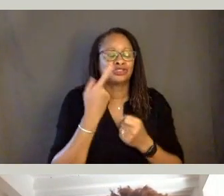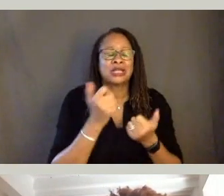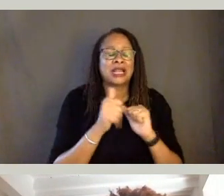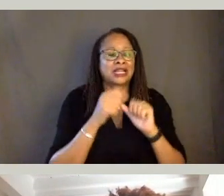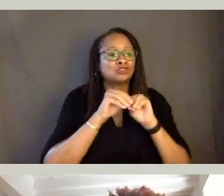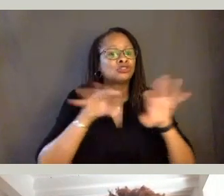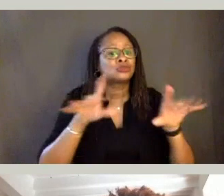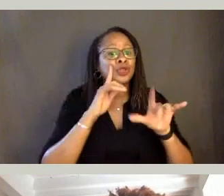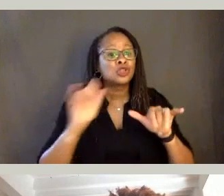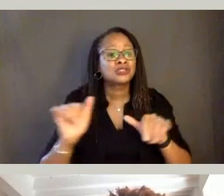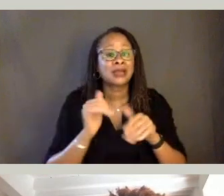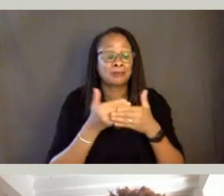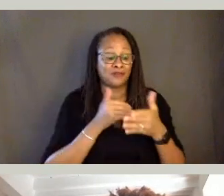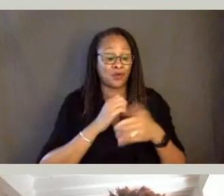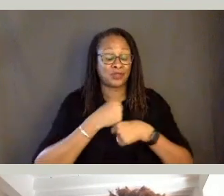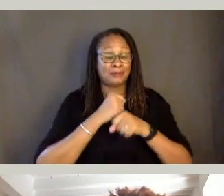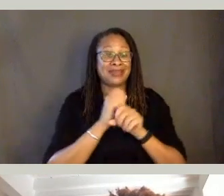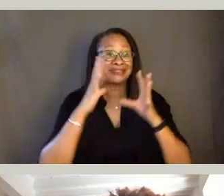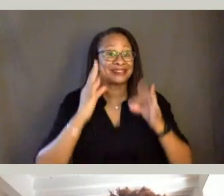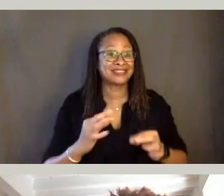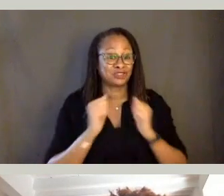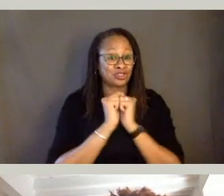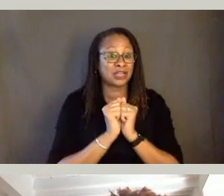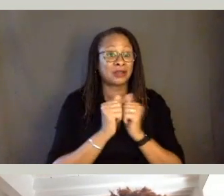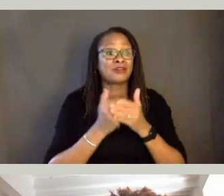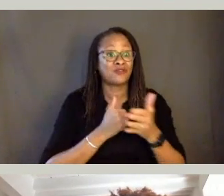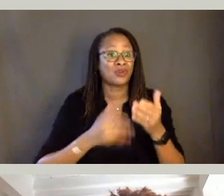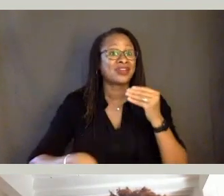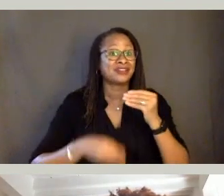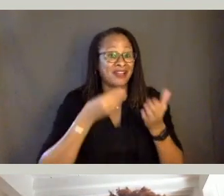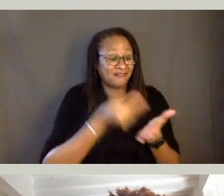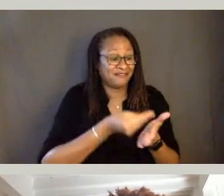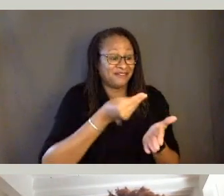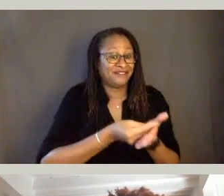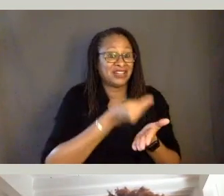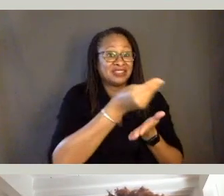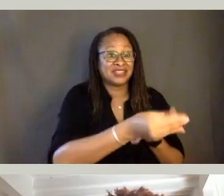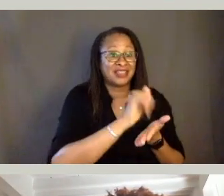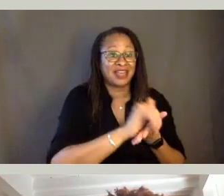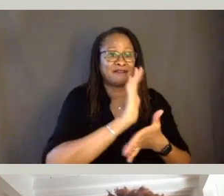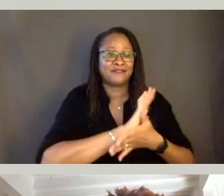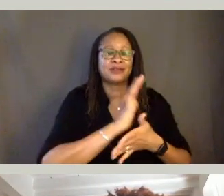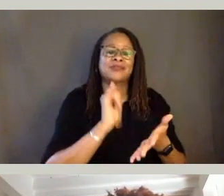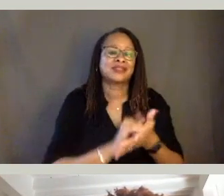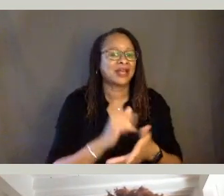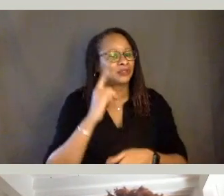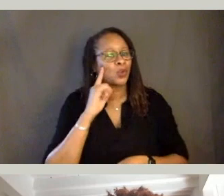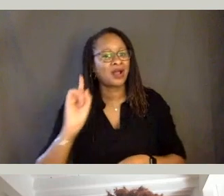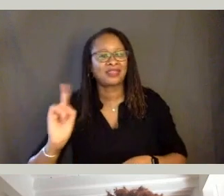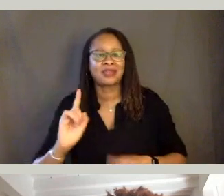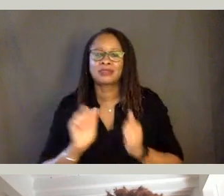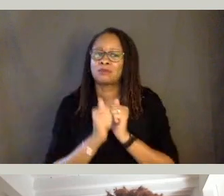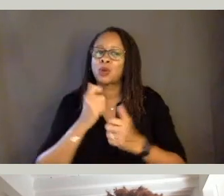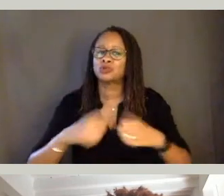make those decisions together to even fund a film, because that's I think where the most challenges arise. And so to be very